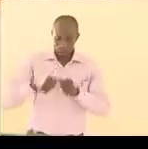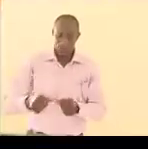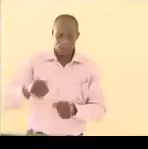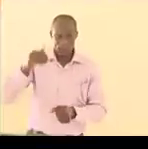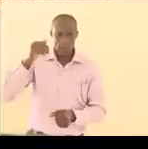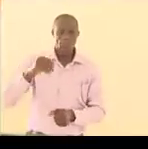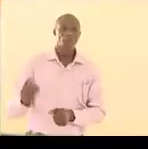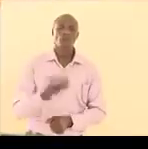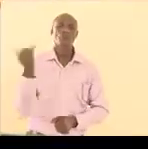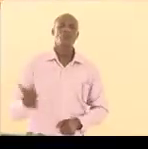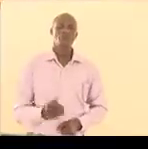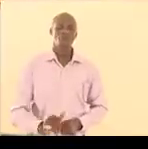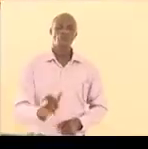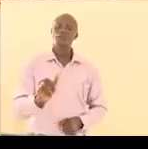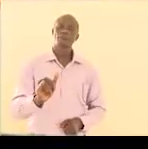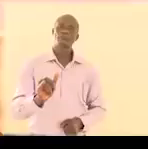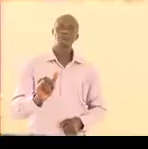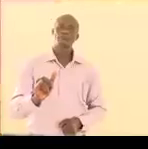forever.